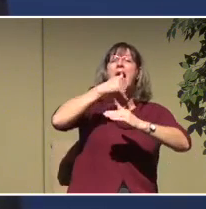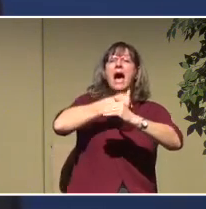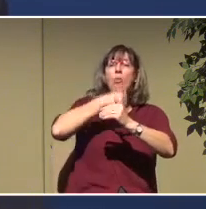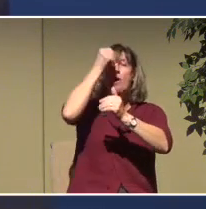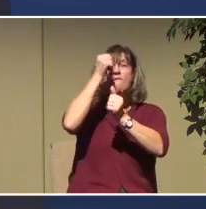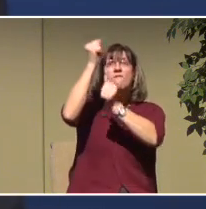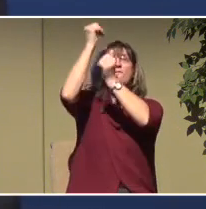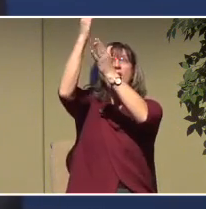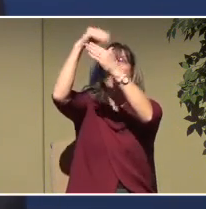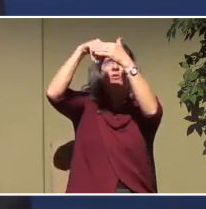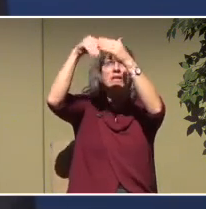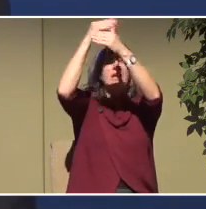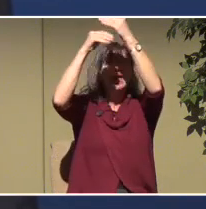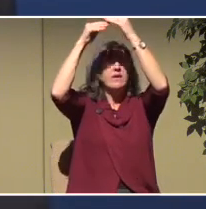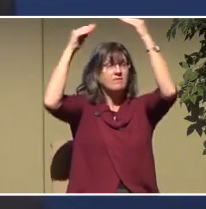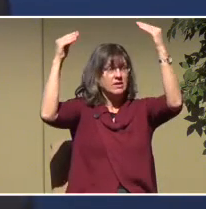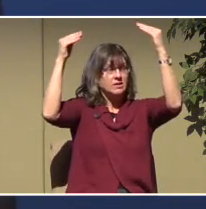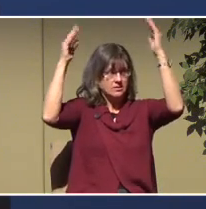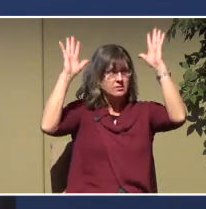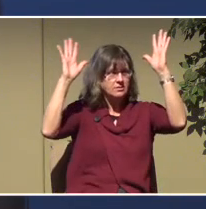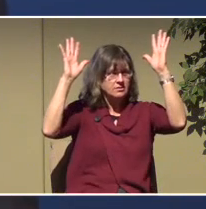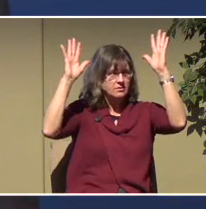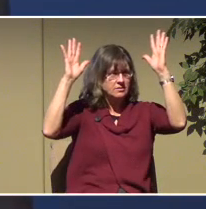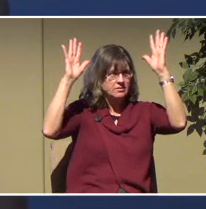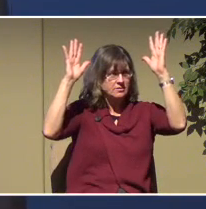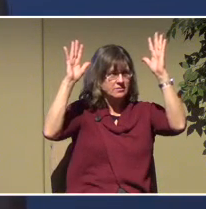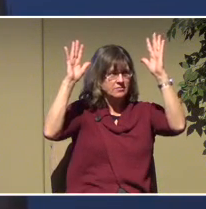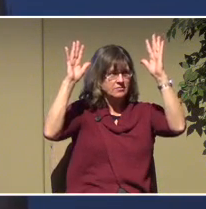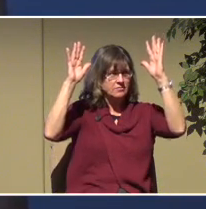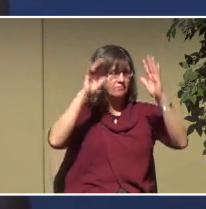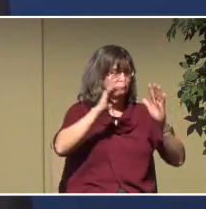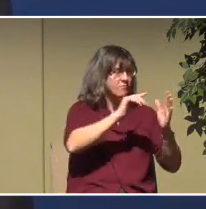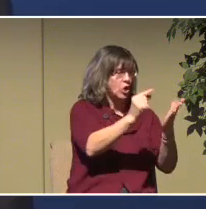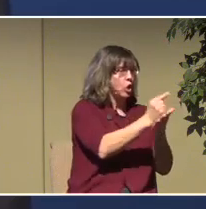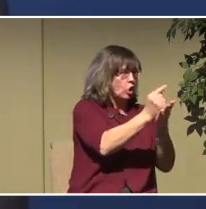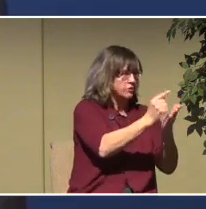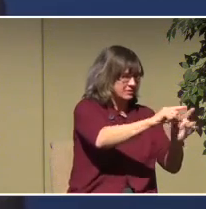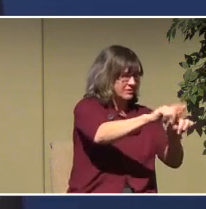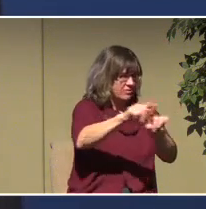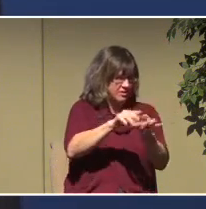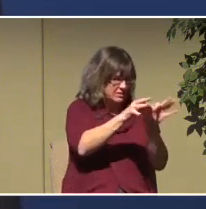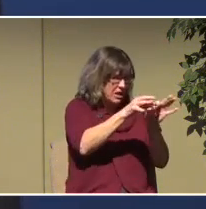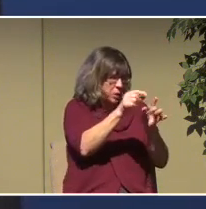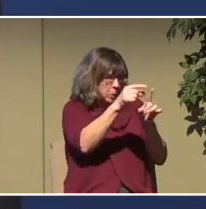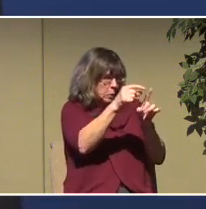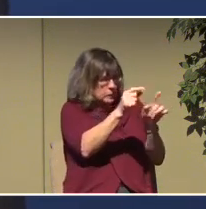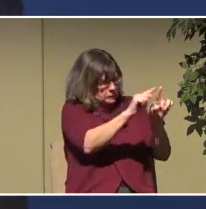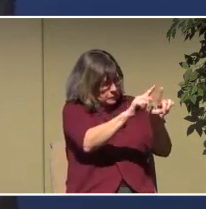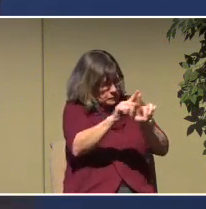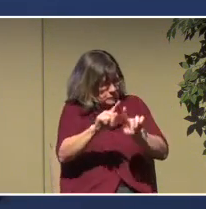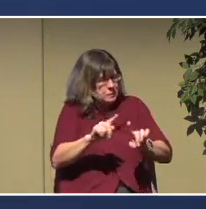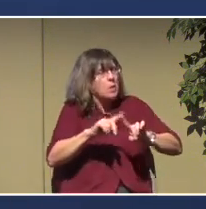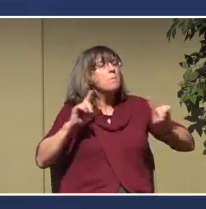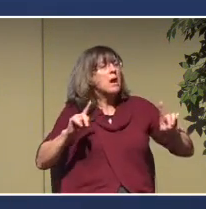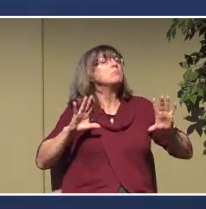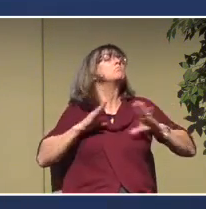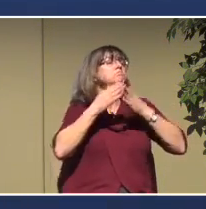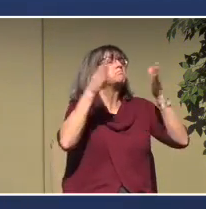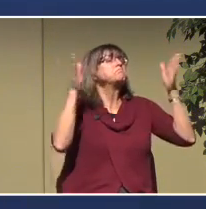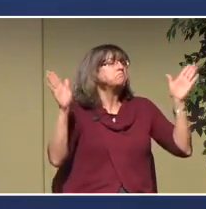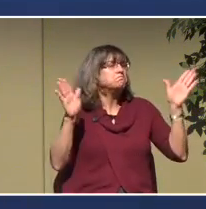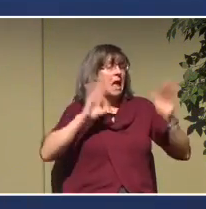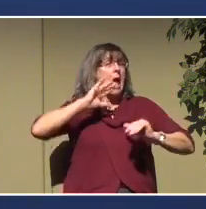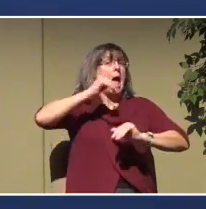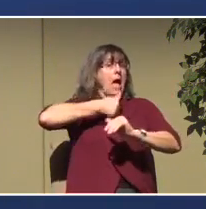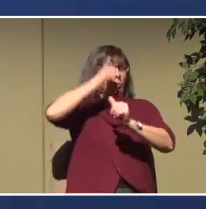Or in other gospels, "Our Father in heaven." And so what he was doing was he was